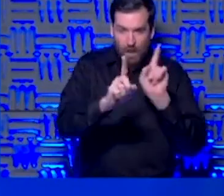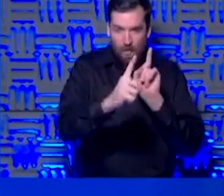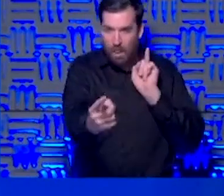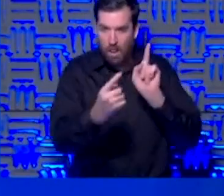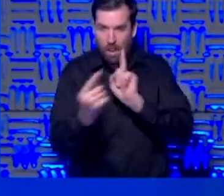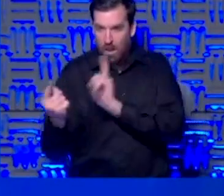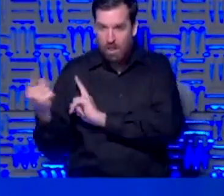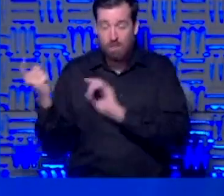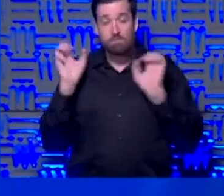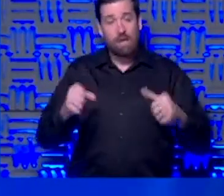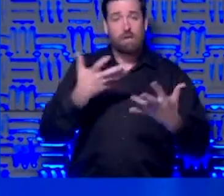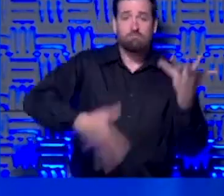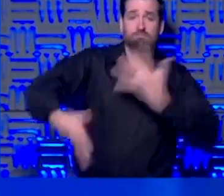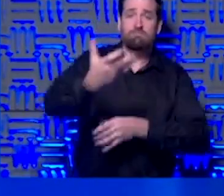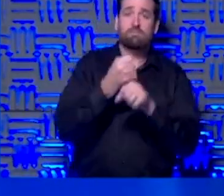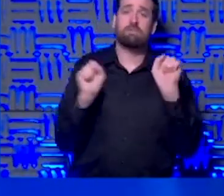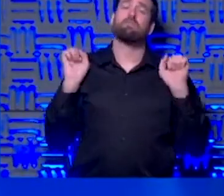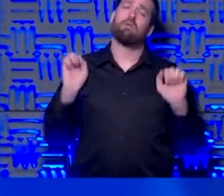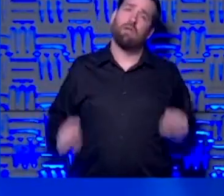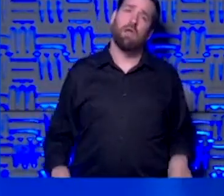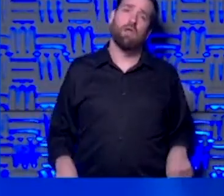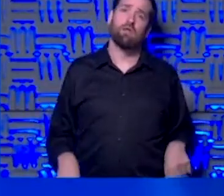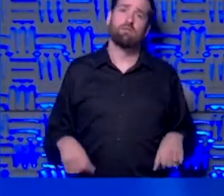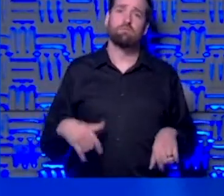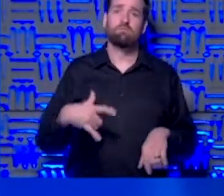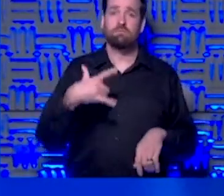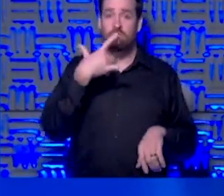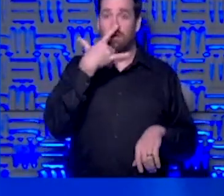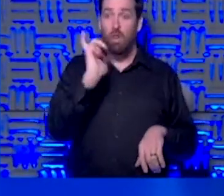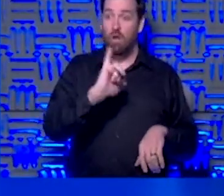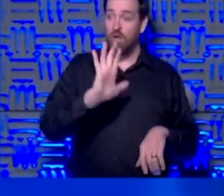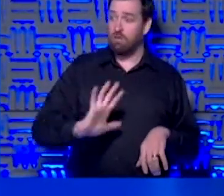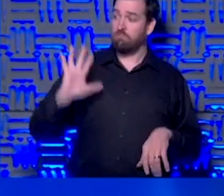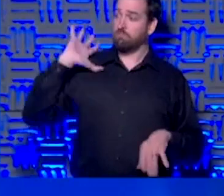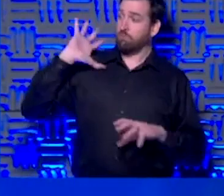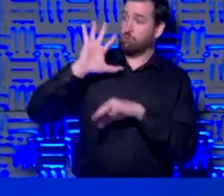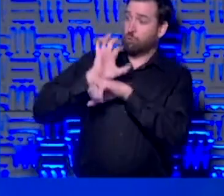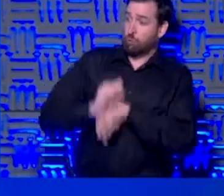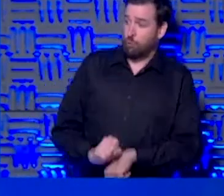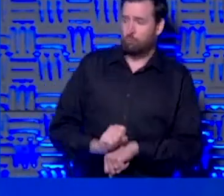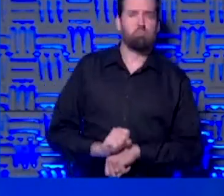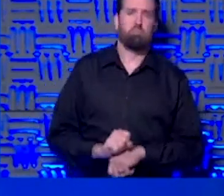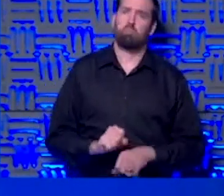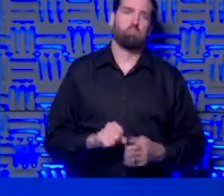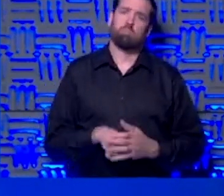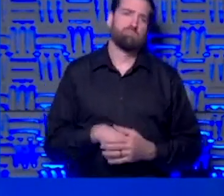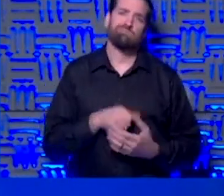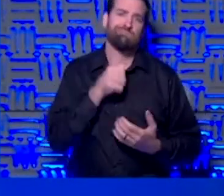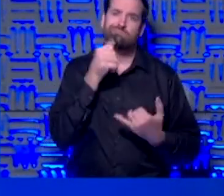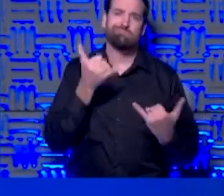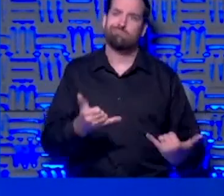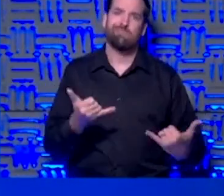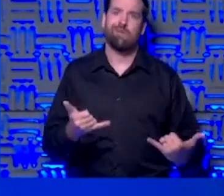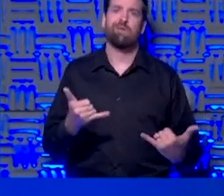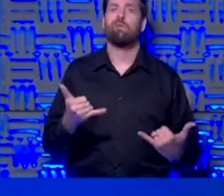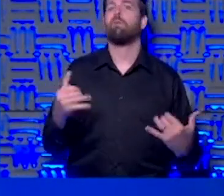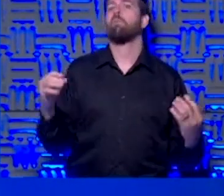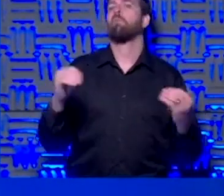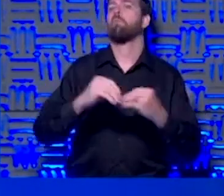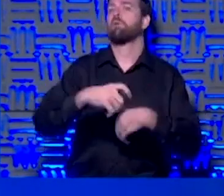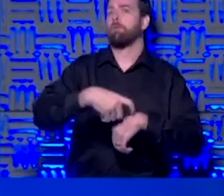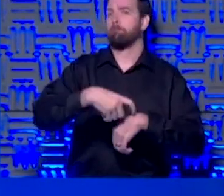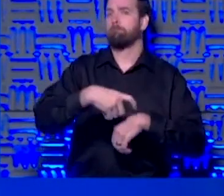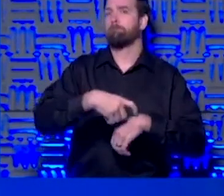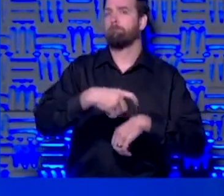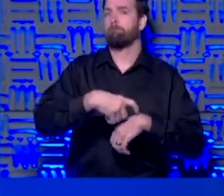interact safely? Yes, you can. Will it look like the way you're used to interacting? No. Not right now. Give it a little longer. Yeah. And